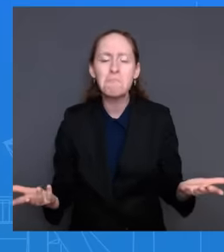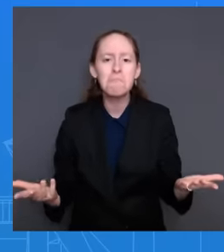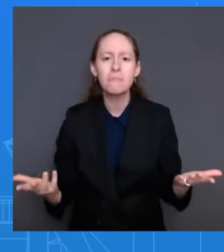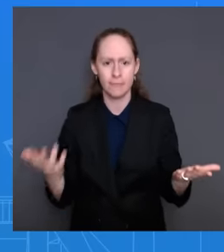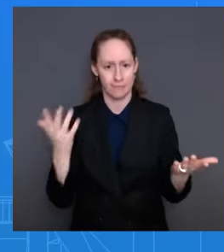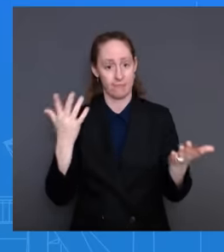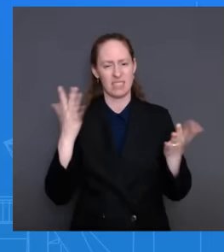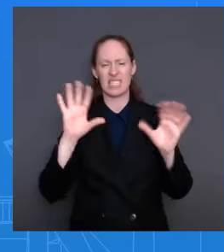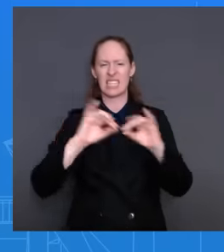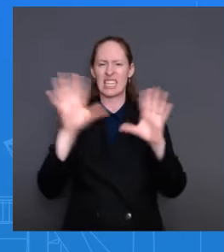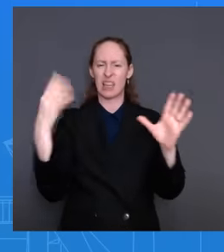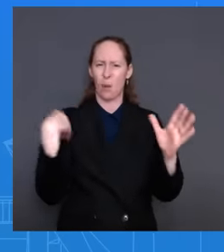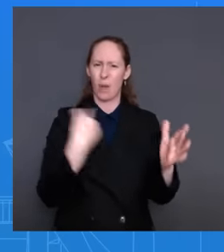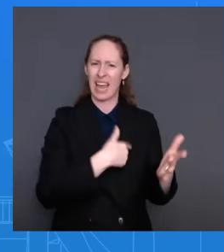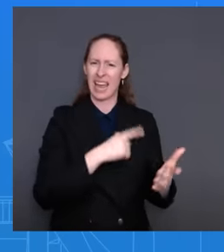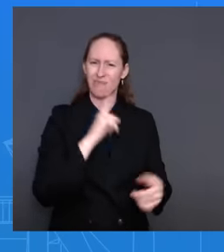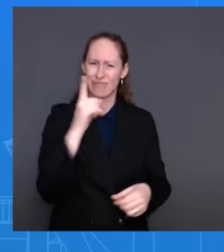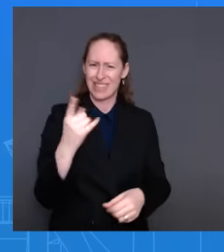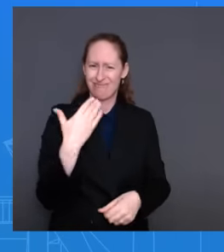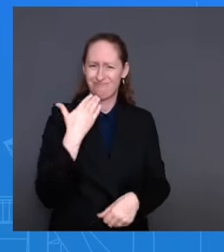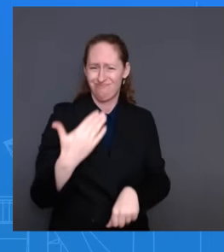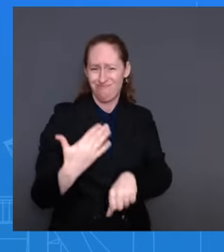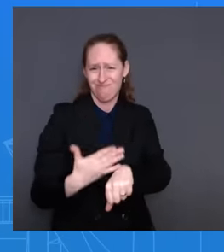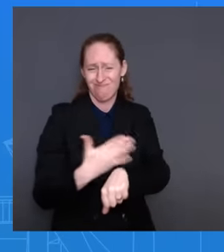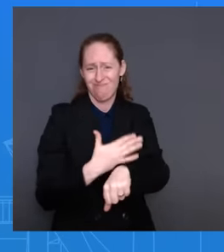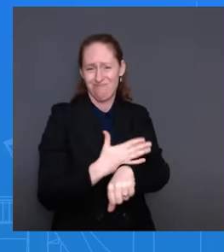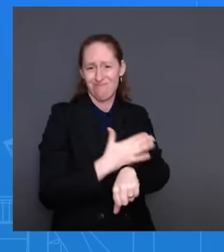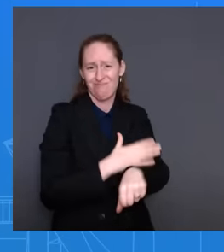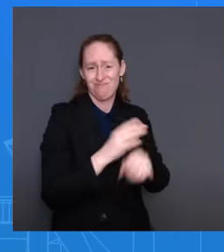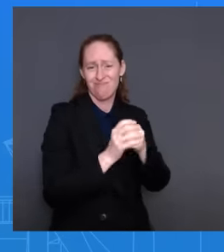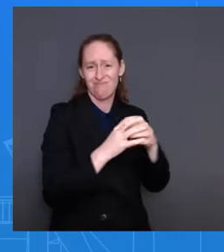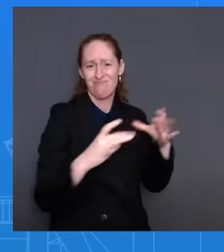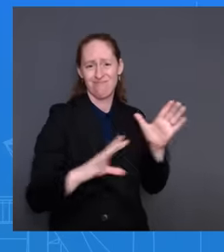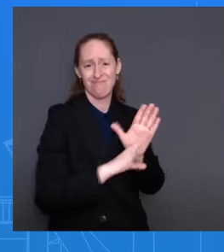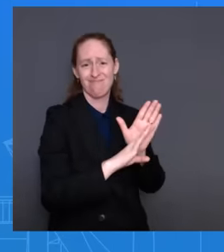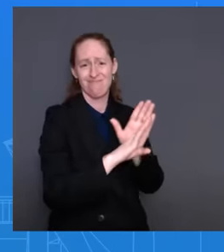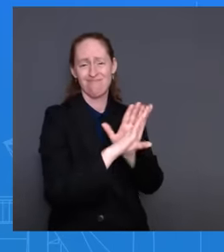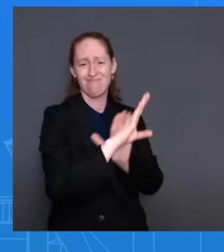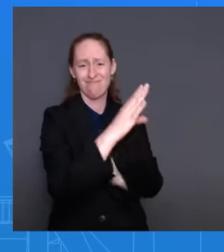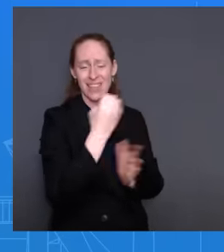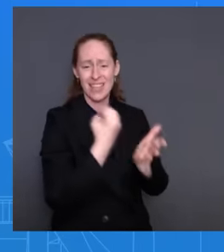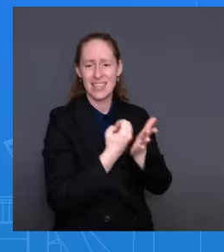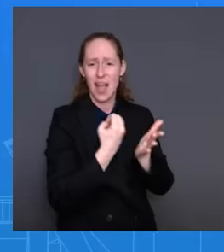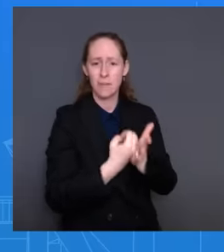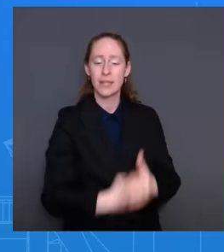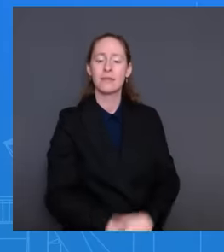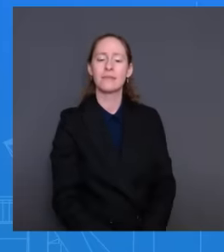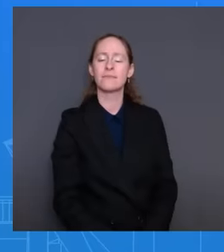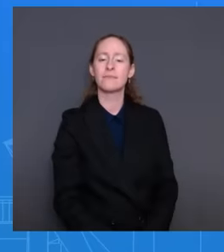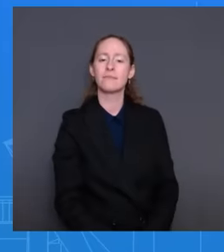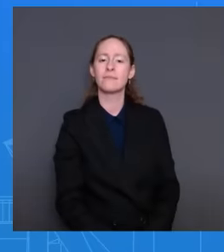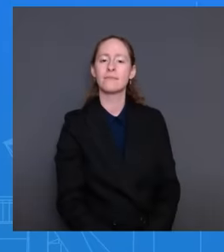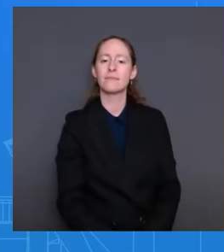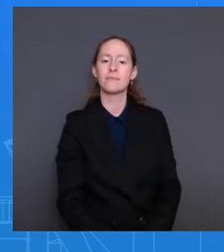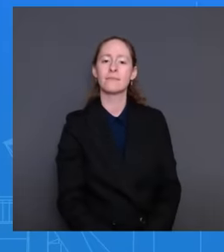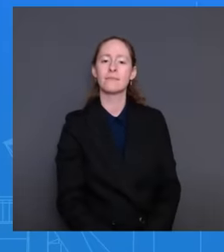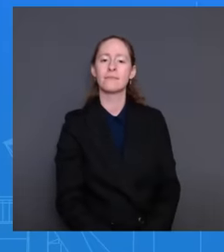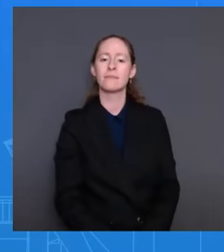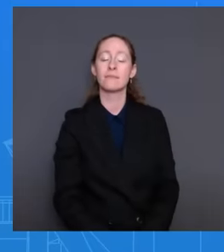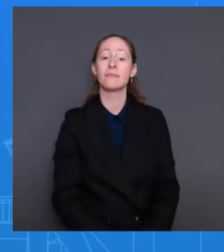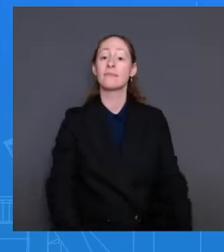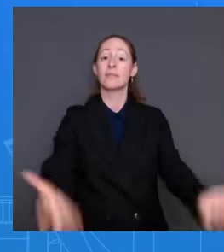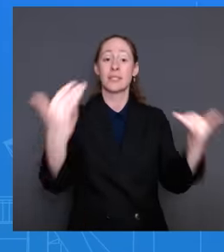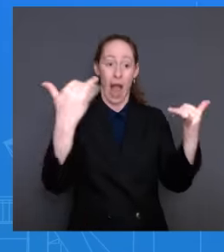can now focus on bringing prices down. The third point, this was an important piece of this, which is